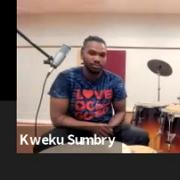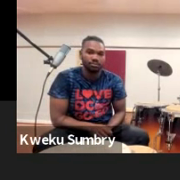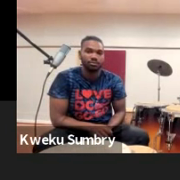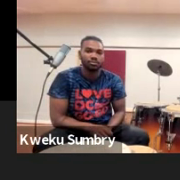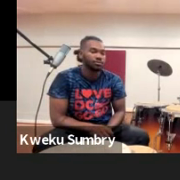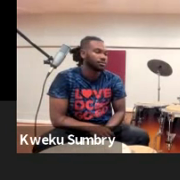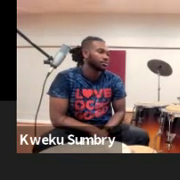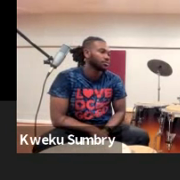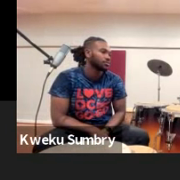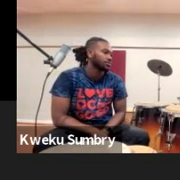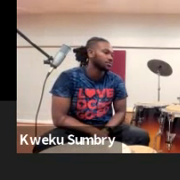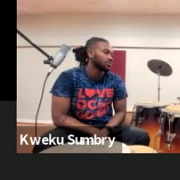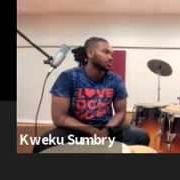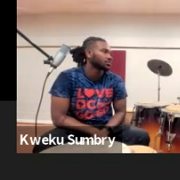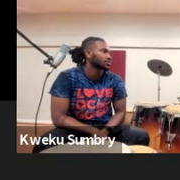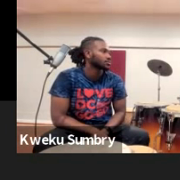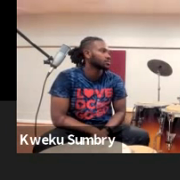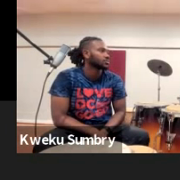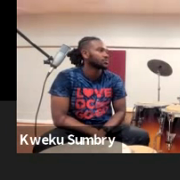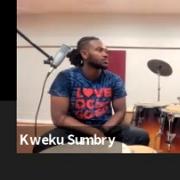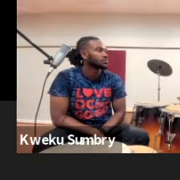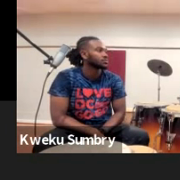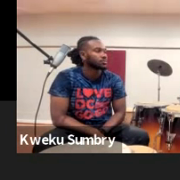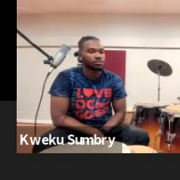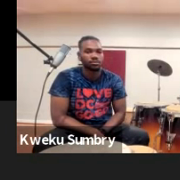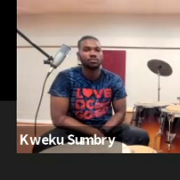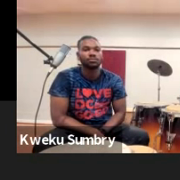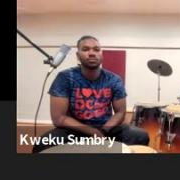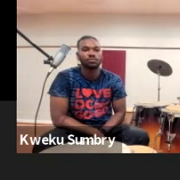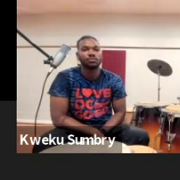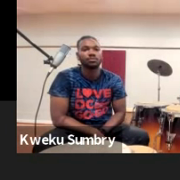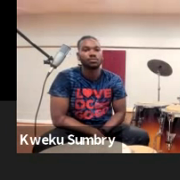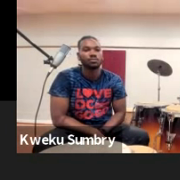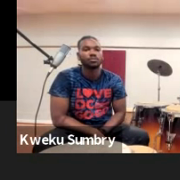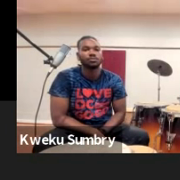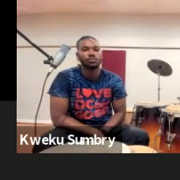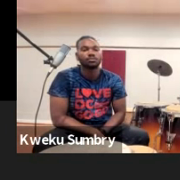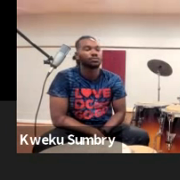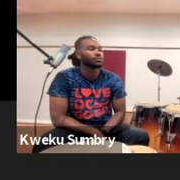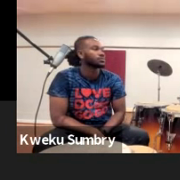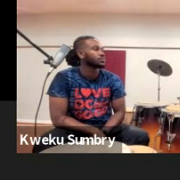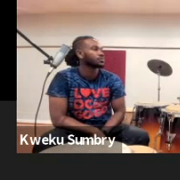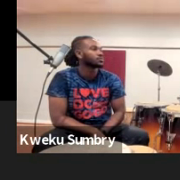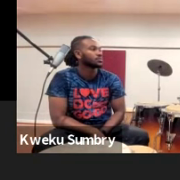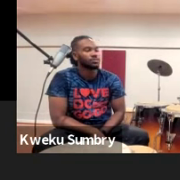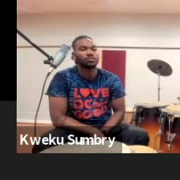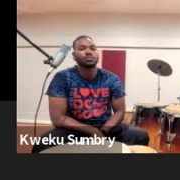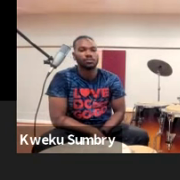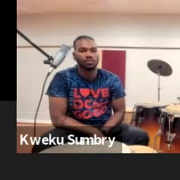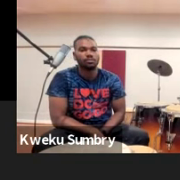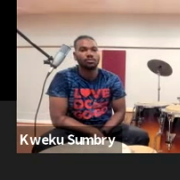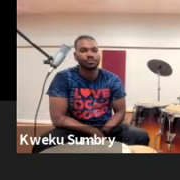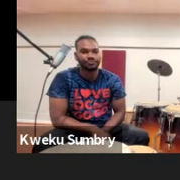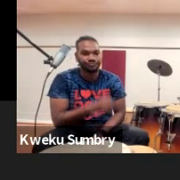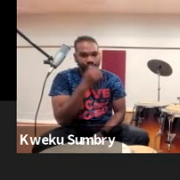know, it'll be like a drop to a slower tempo. So it might be the same beat, or it might be an introduction to another beat,